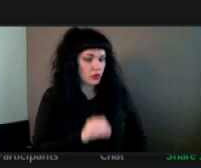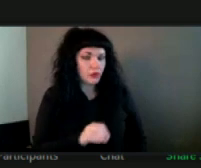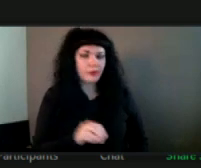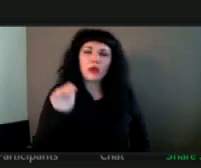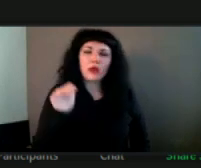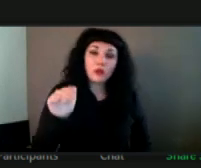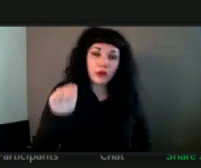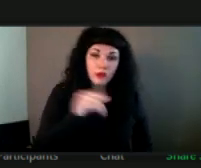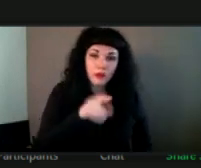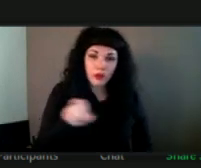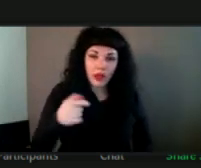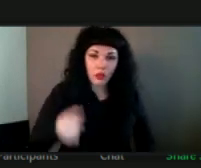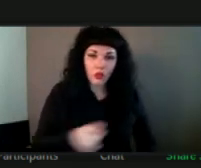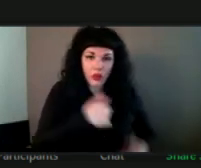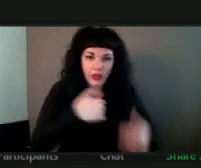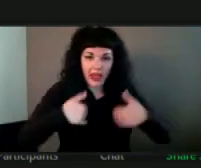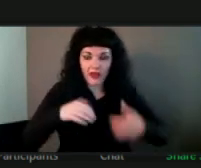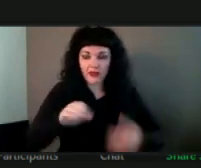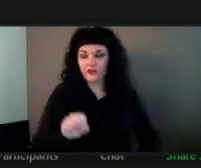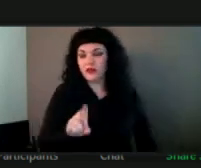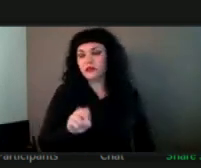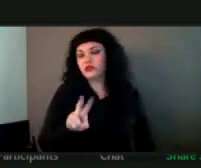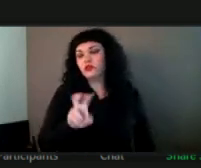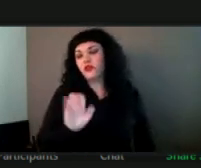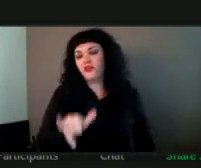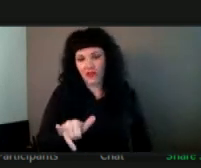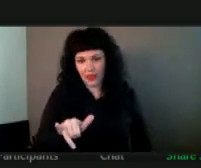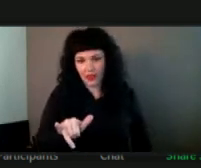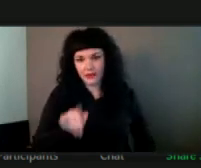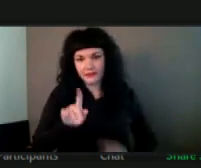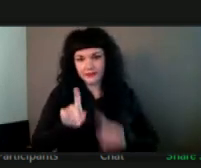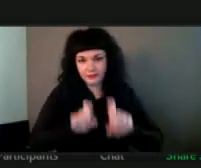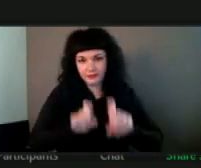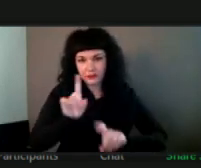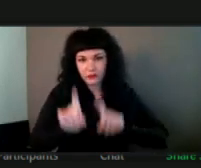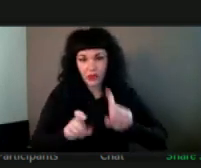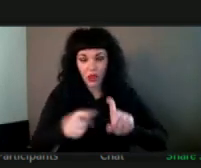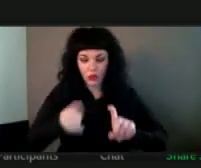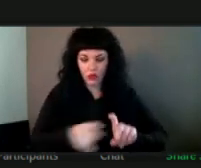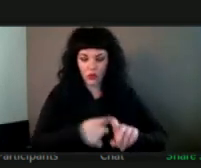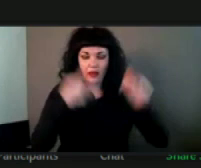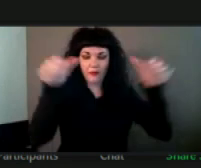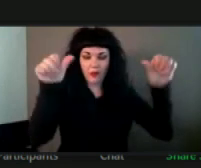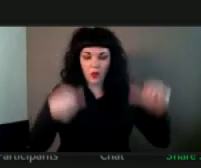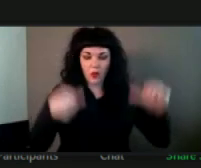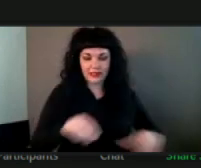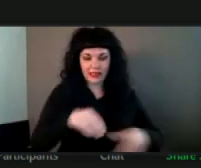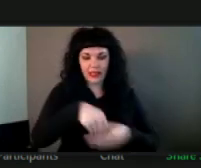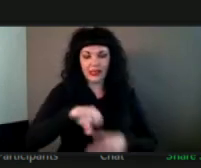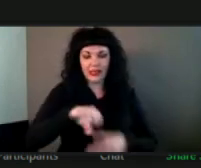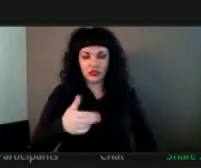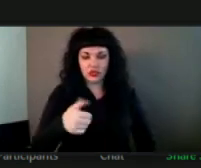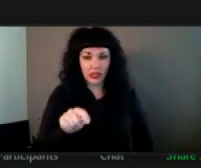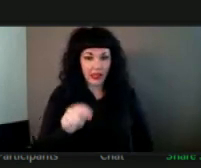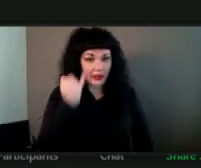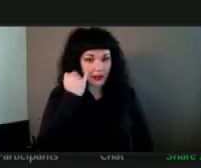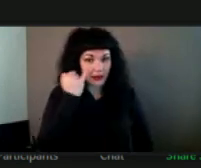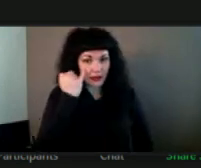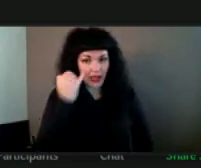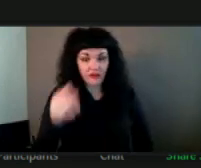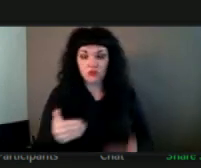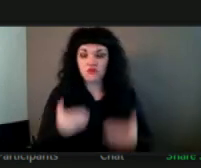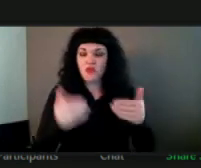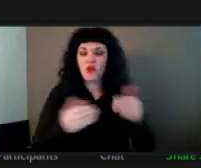a survey being put in the chat. And if you fill it out, you'll be entered into a